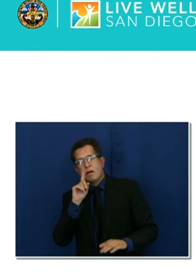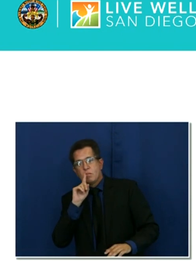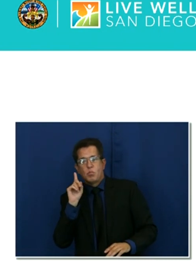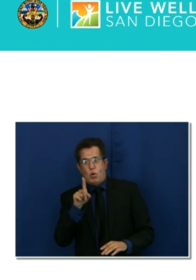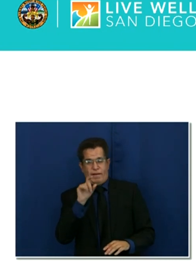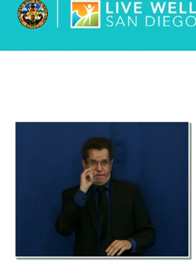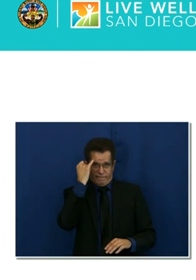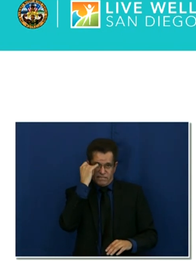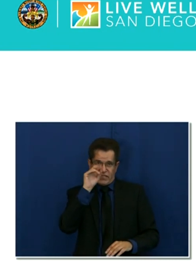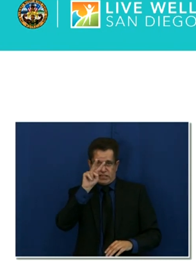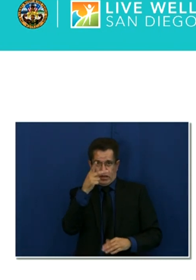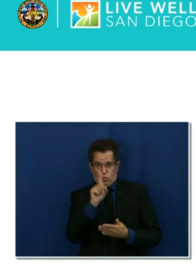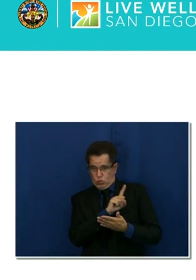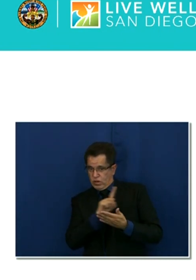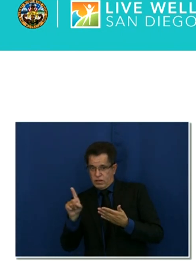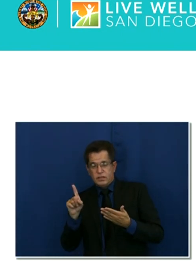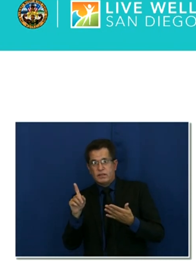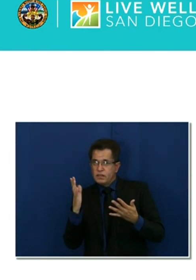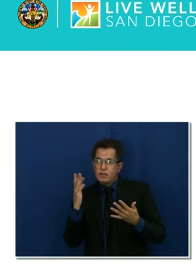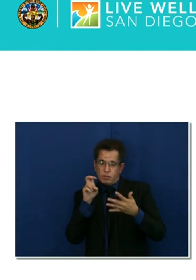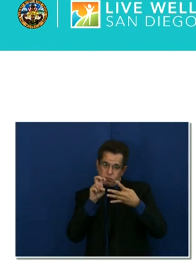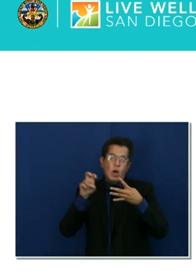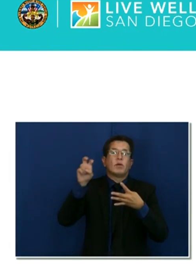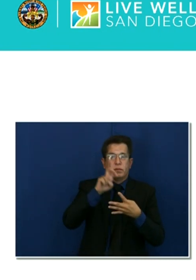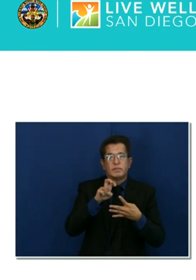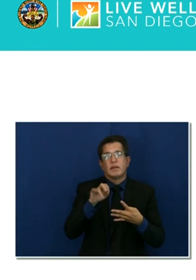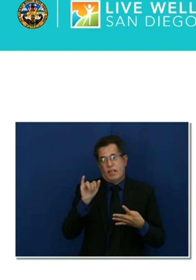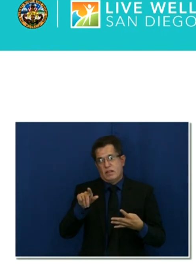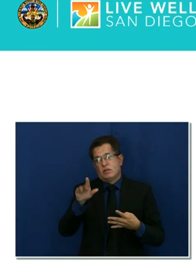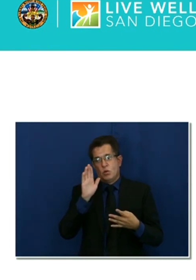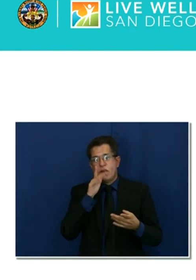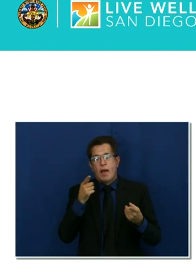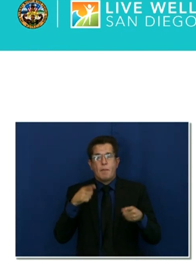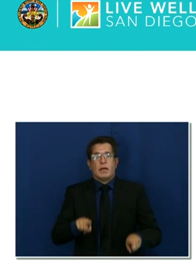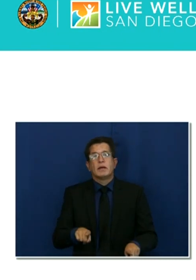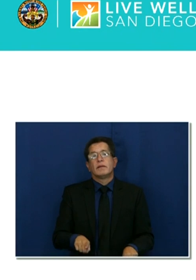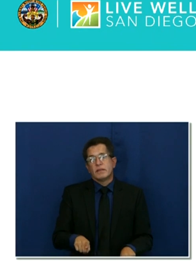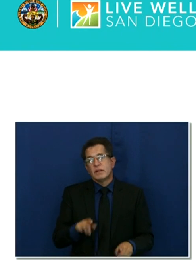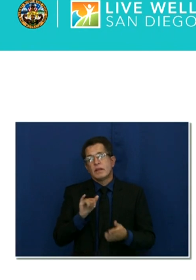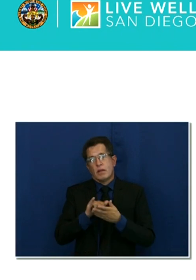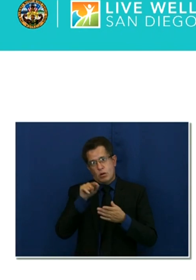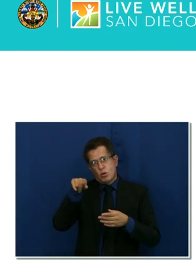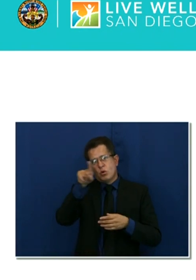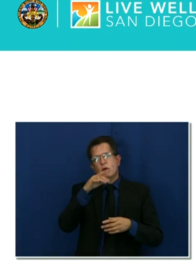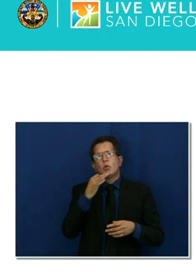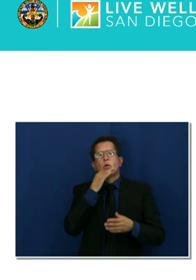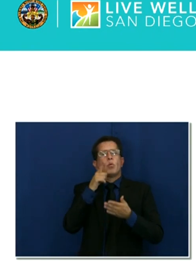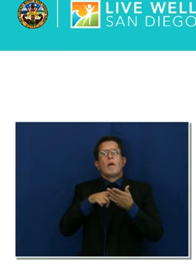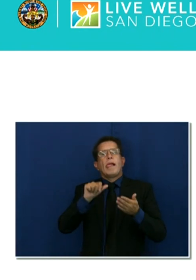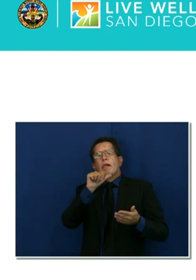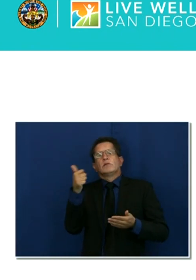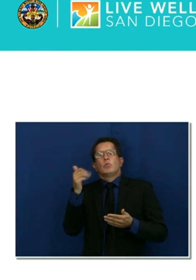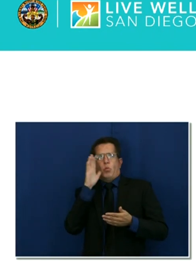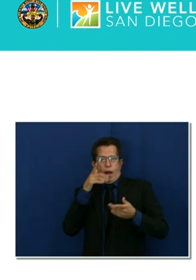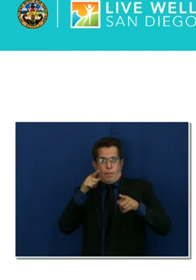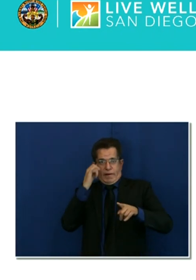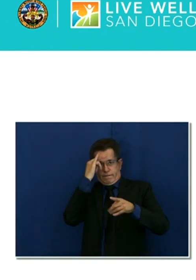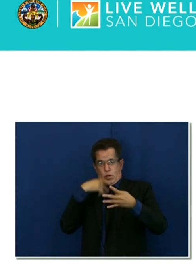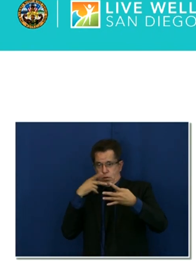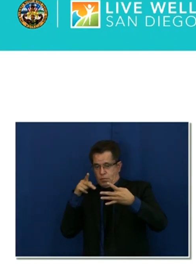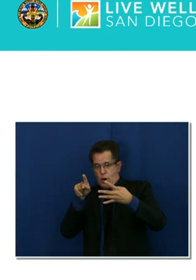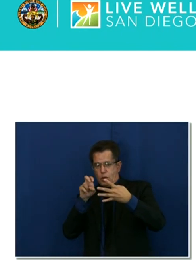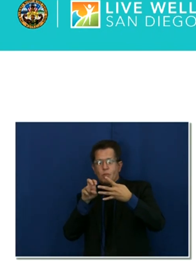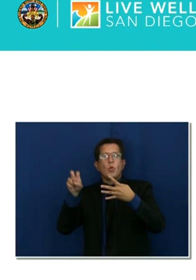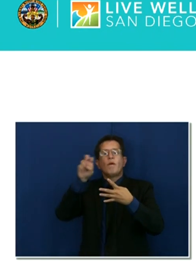So many of you might be curious, in addition to the examples I've just shown here, what else would happen if we moved to the purple